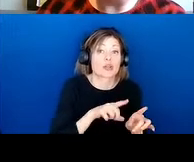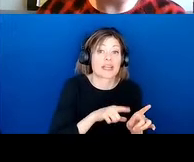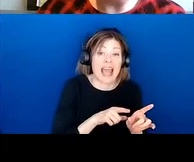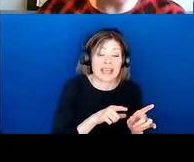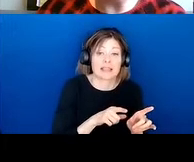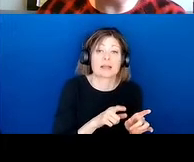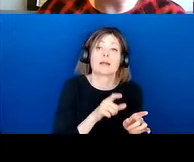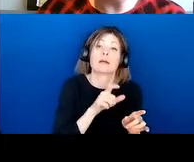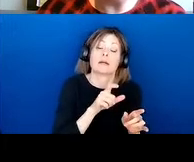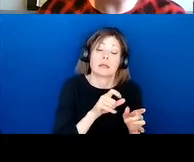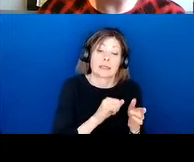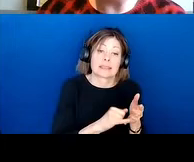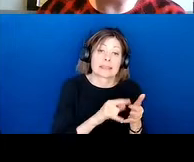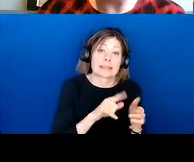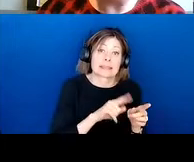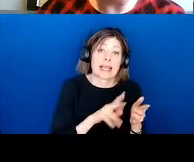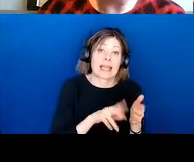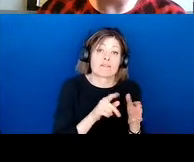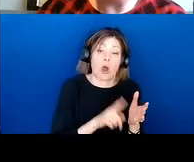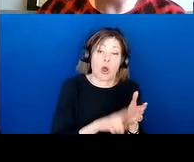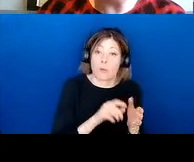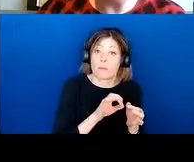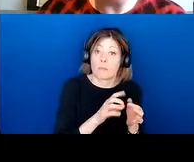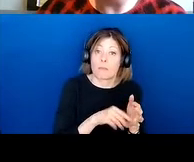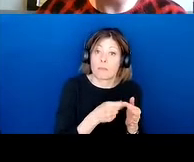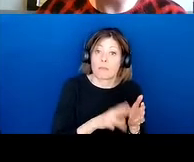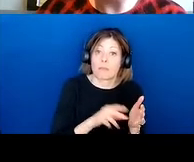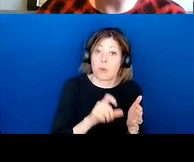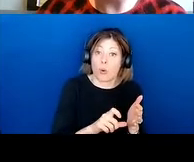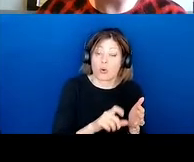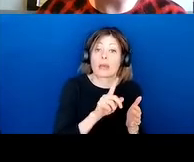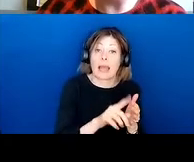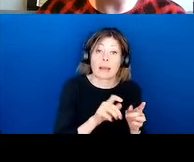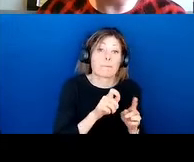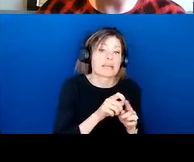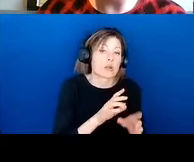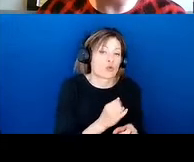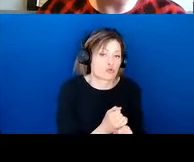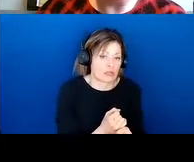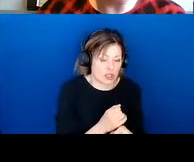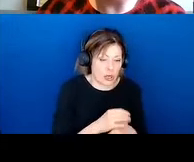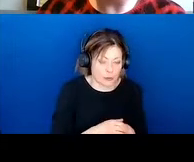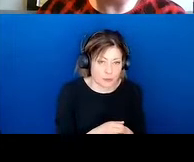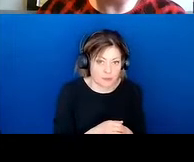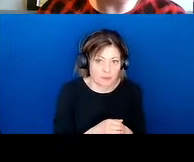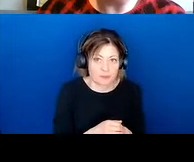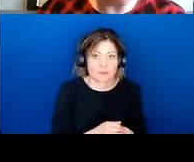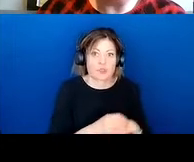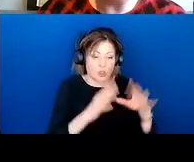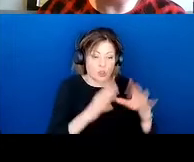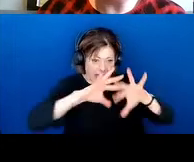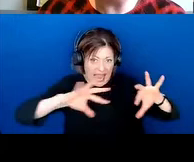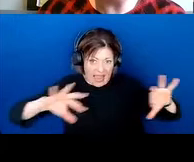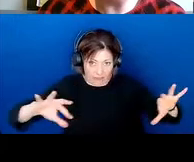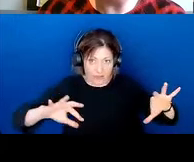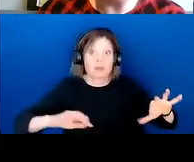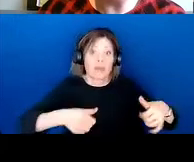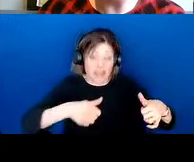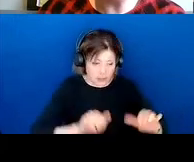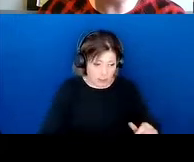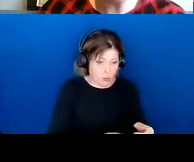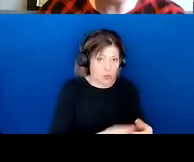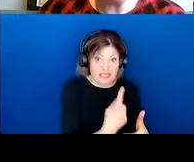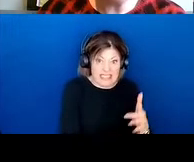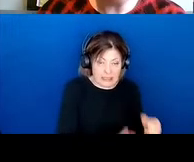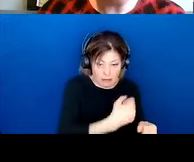Modern trellising is used, except on the bottom 3 rows, which use the single pole Burgundian method from the 18th century.